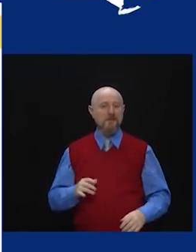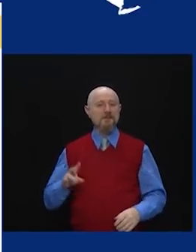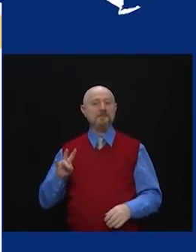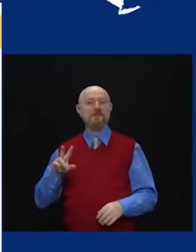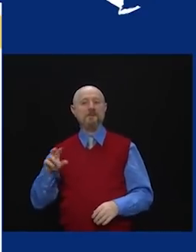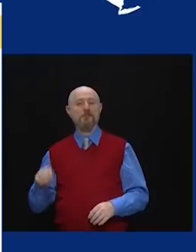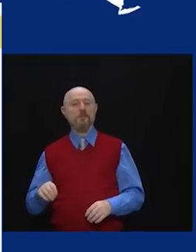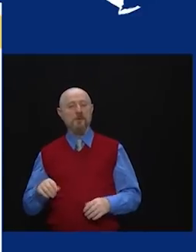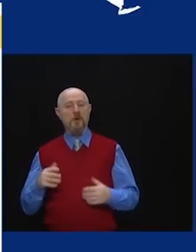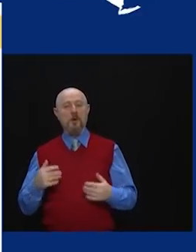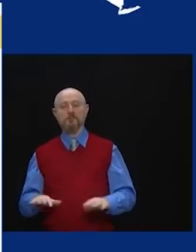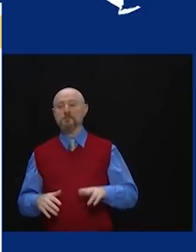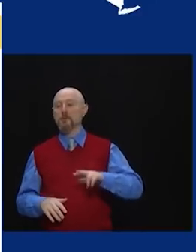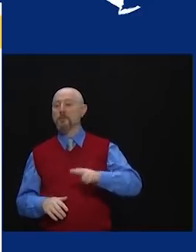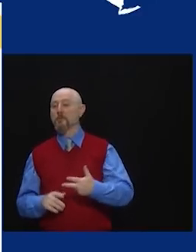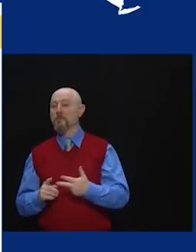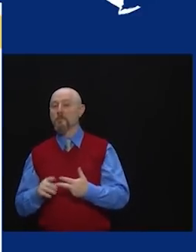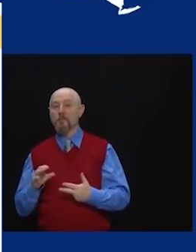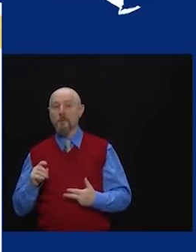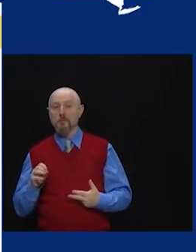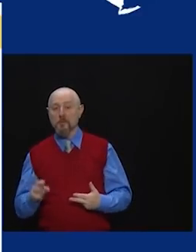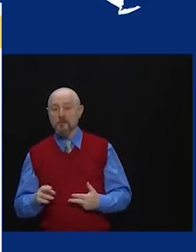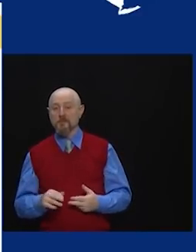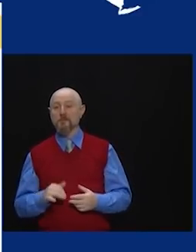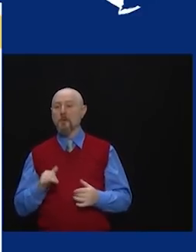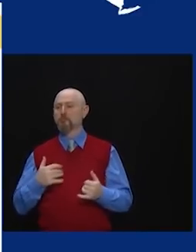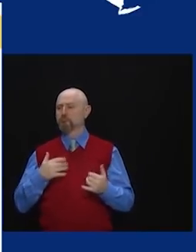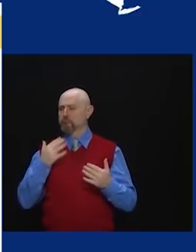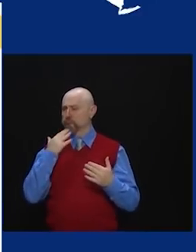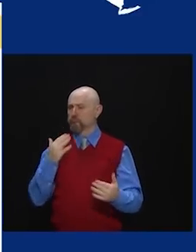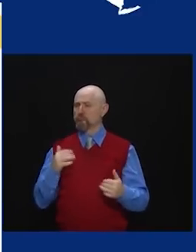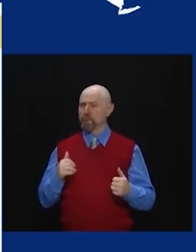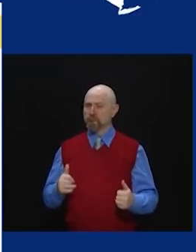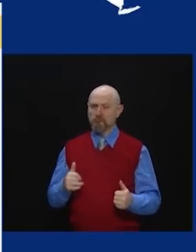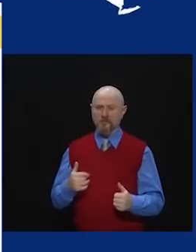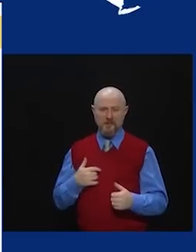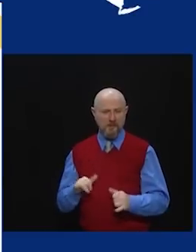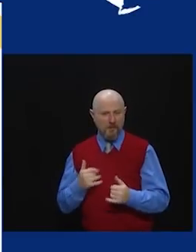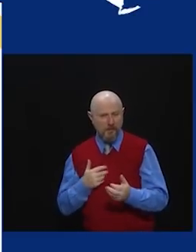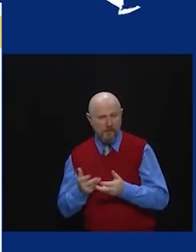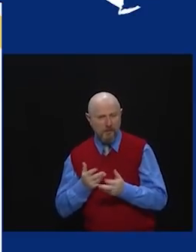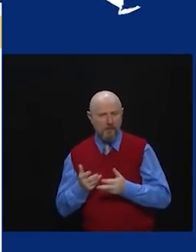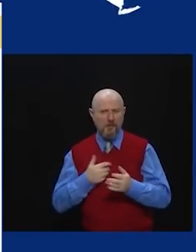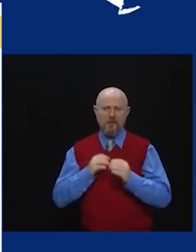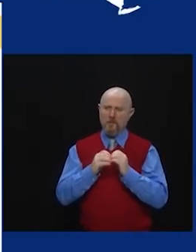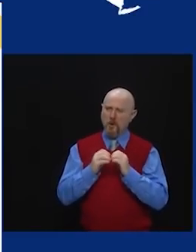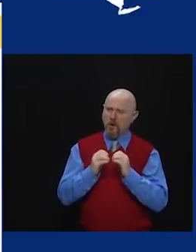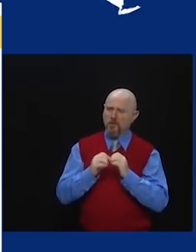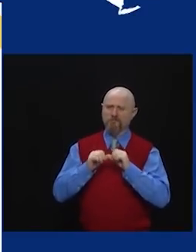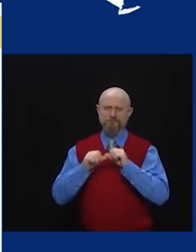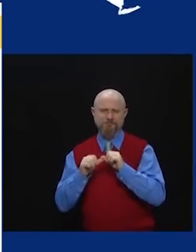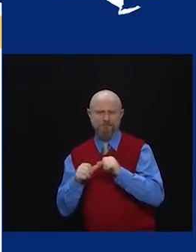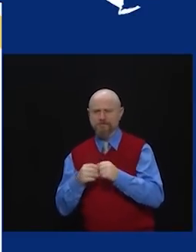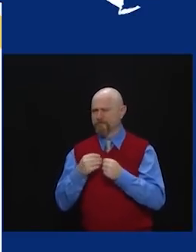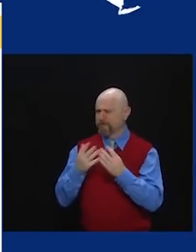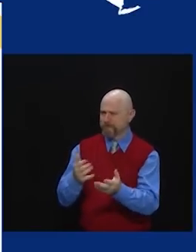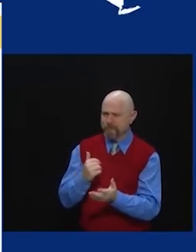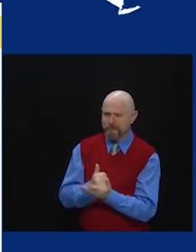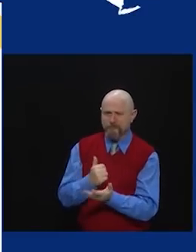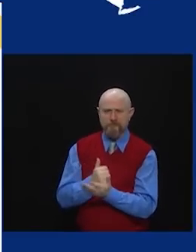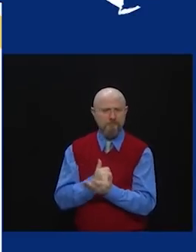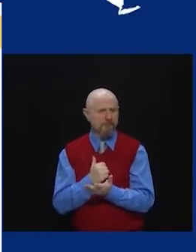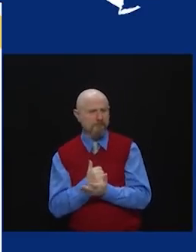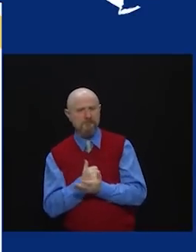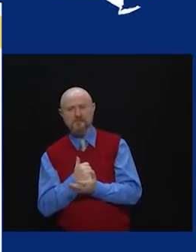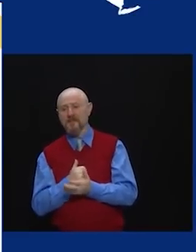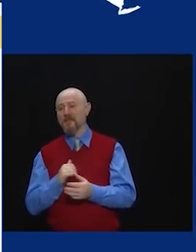Very pleased to see that this constant communication, offering them help they need, has resulted in nearly 90% vaccinated. And again, if they